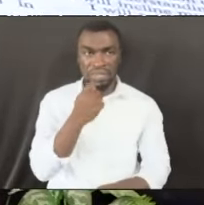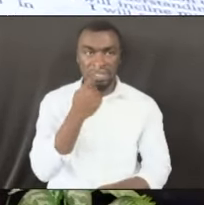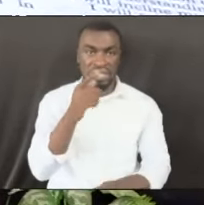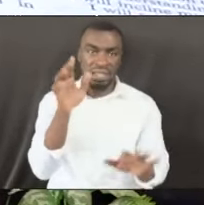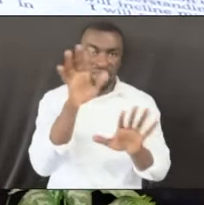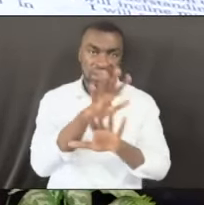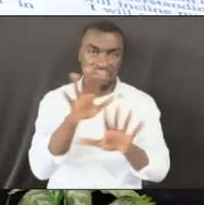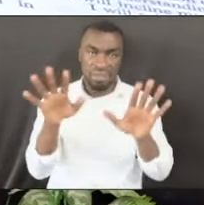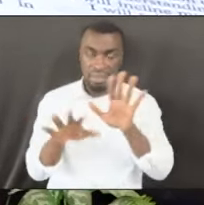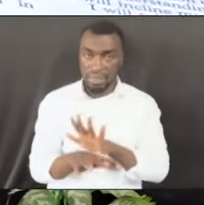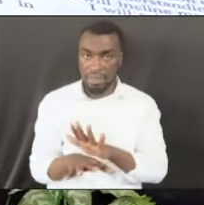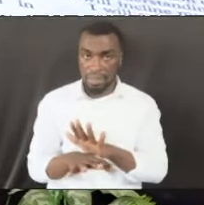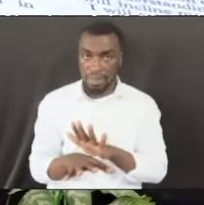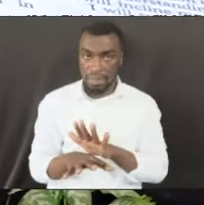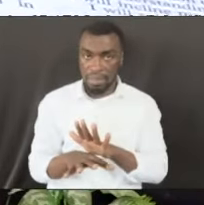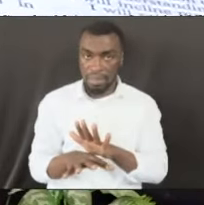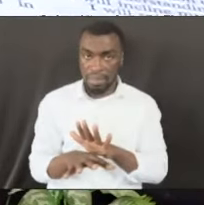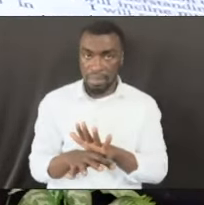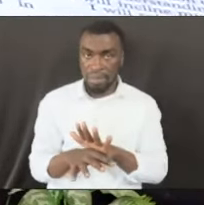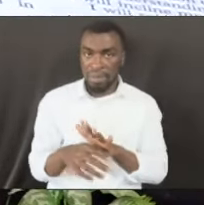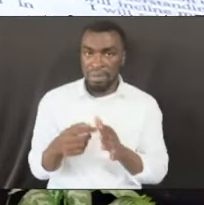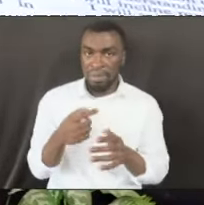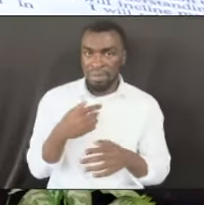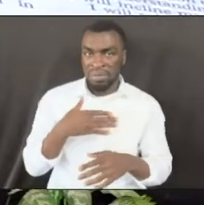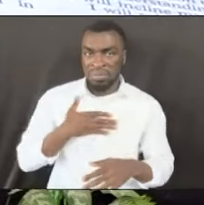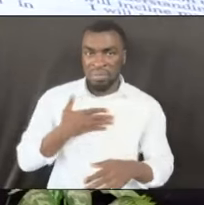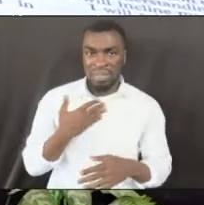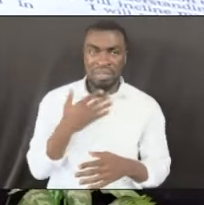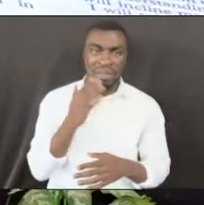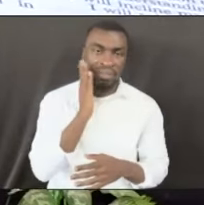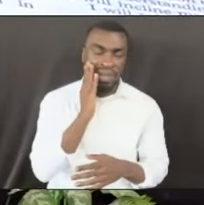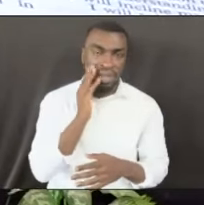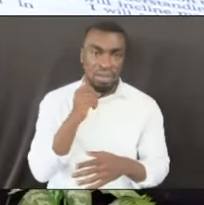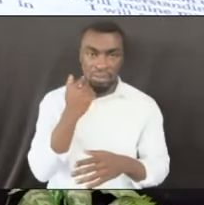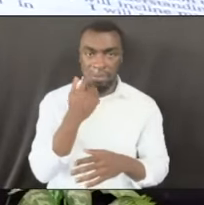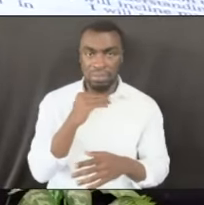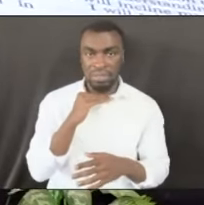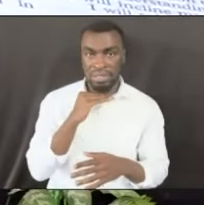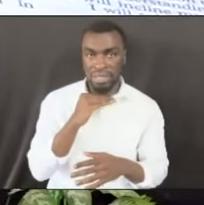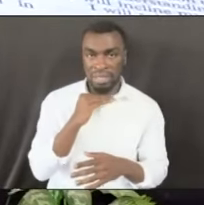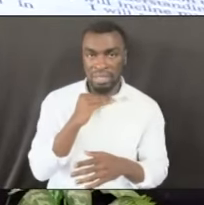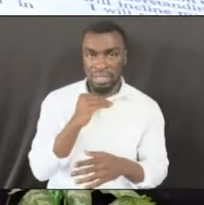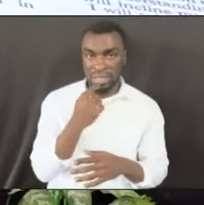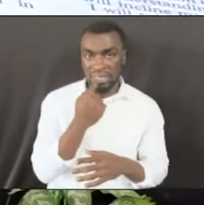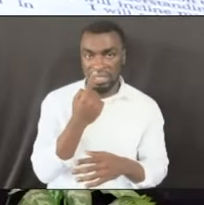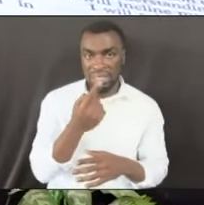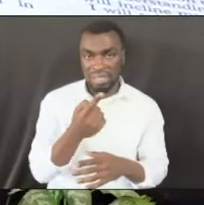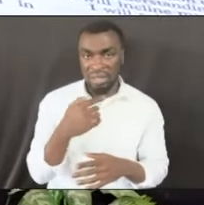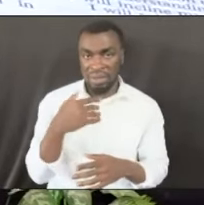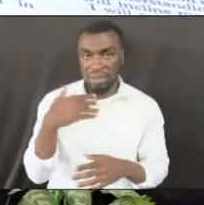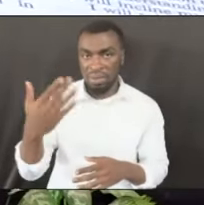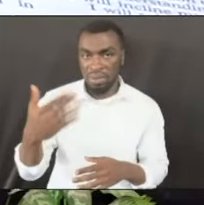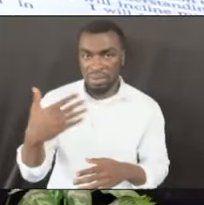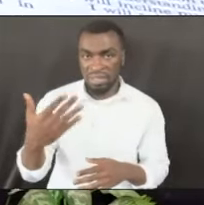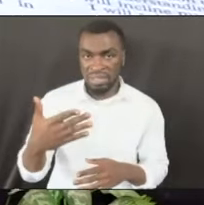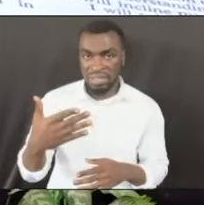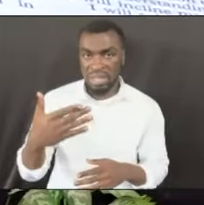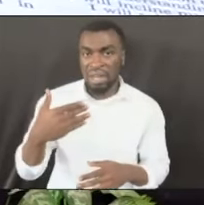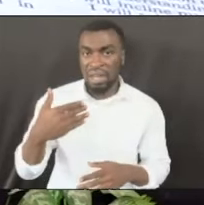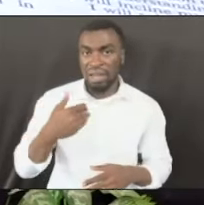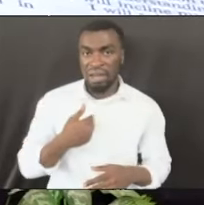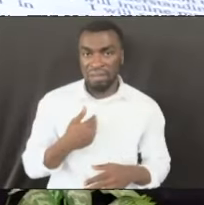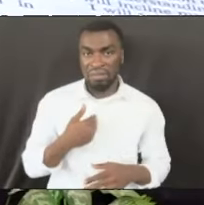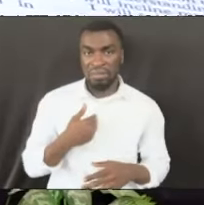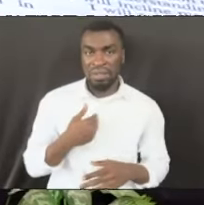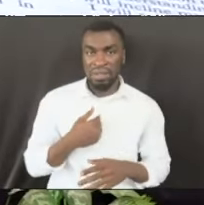My late pious mother, thank God for that mother, she always held the evening